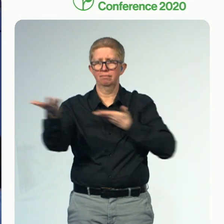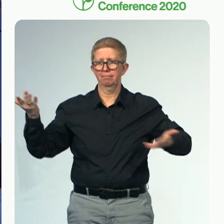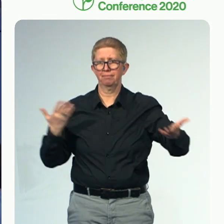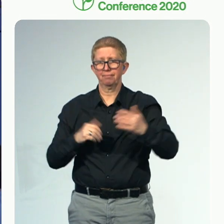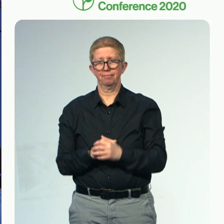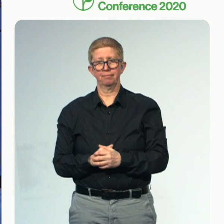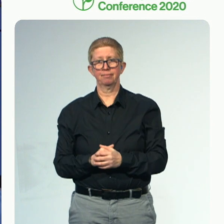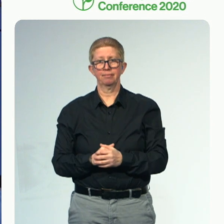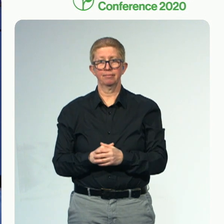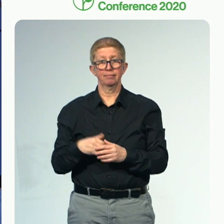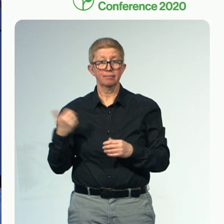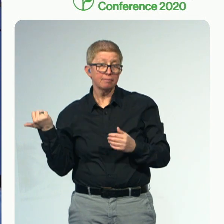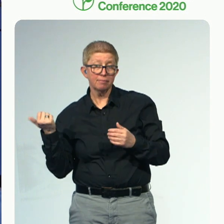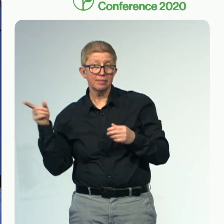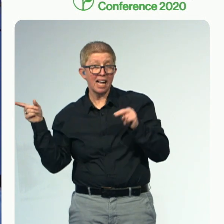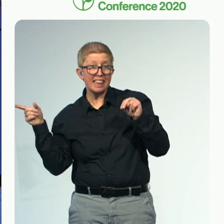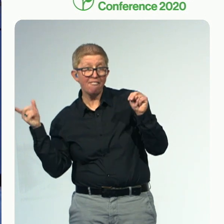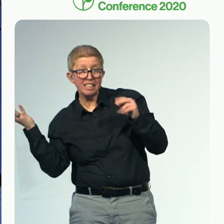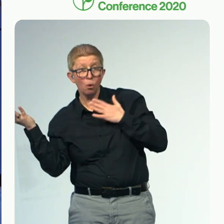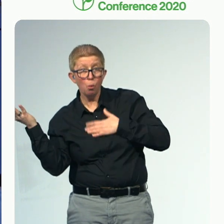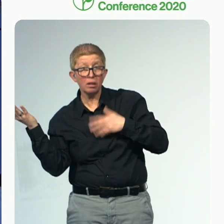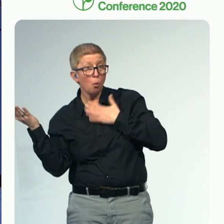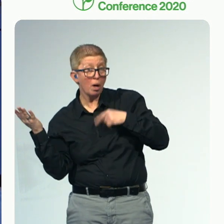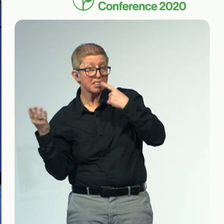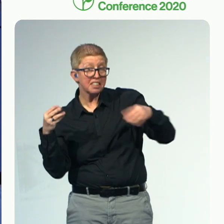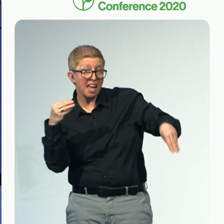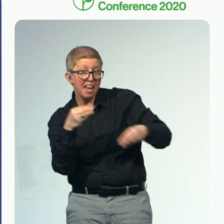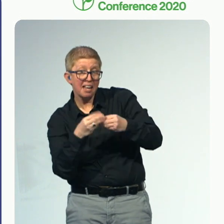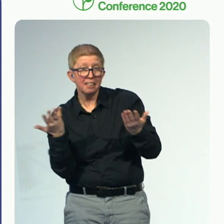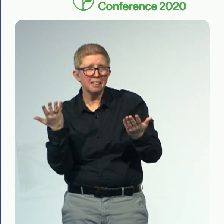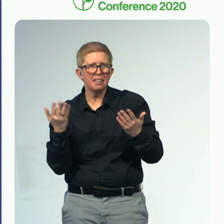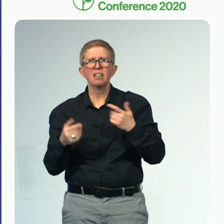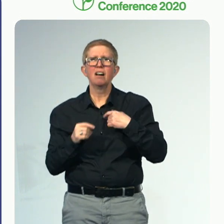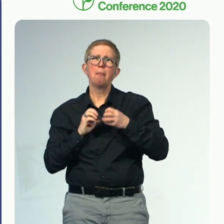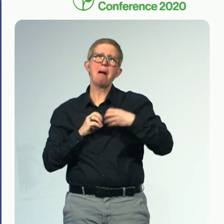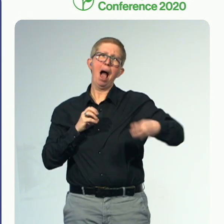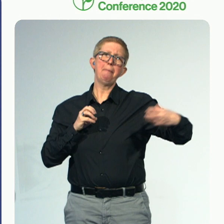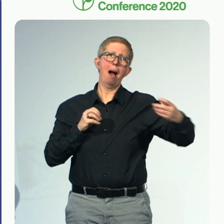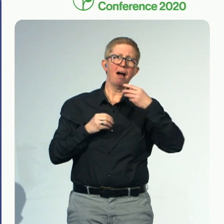sentences. Sorry, we're all talkers here. Sorry about that. But you know what I also think, and we have